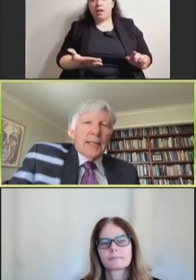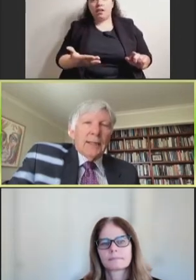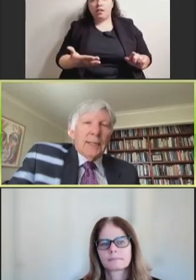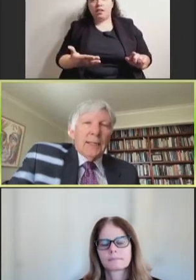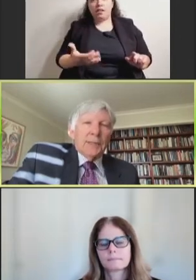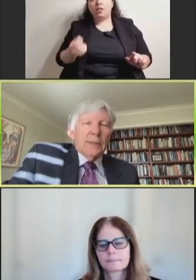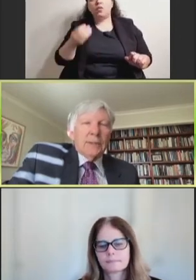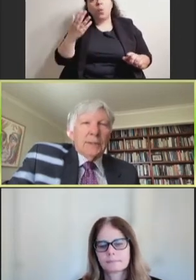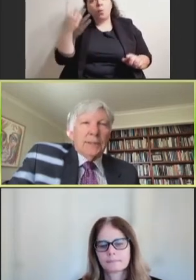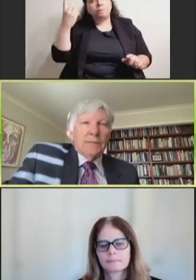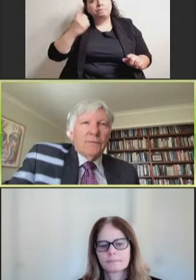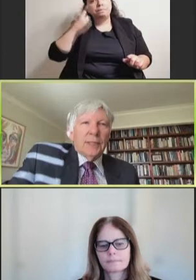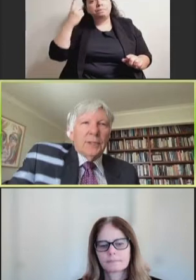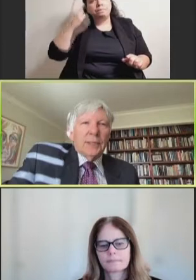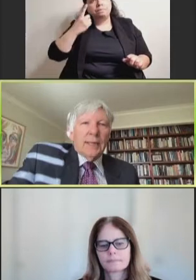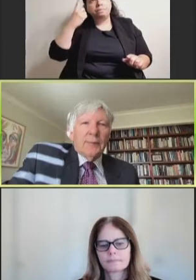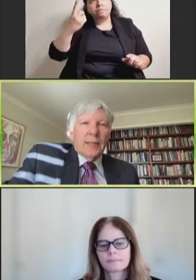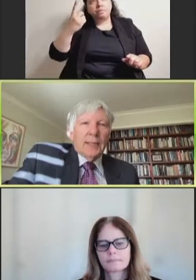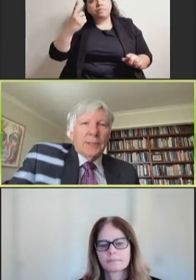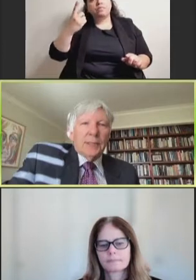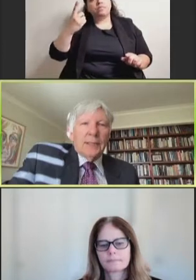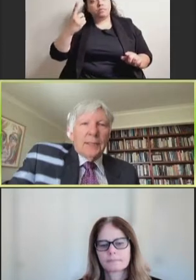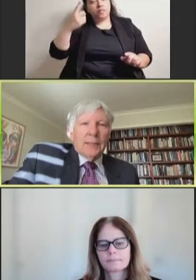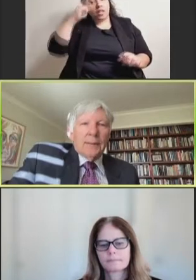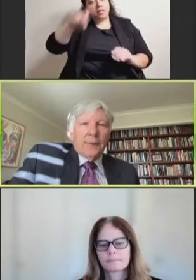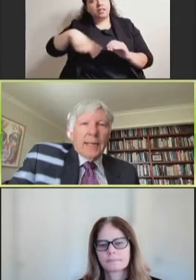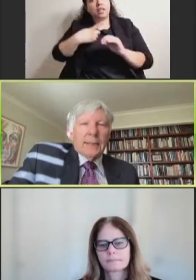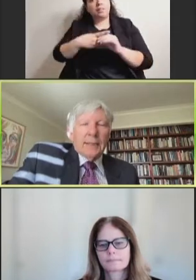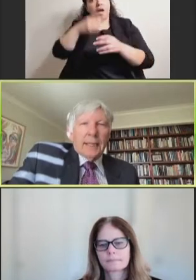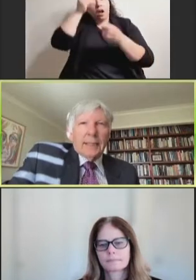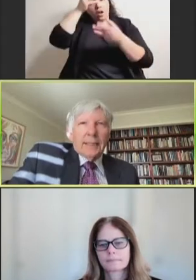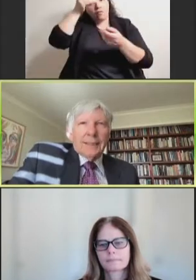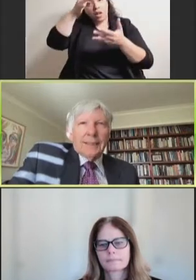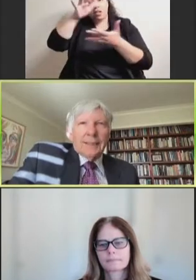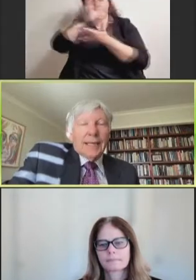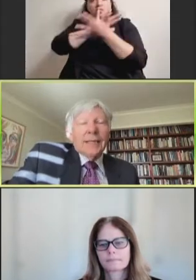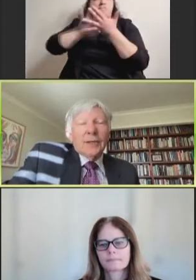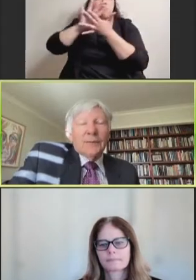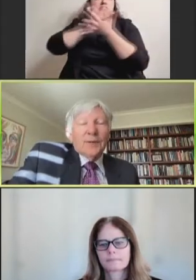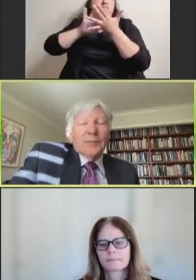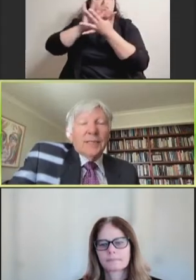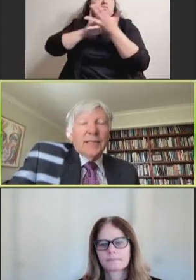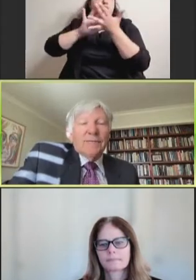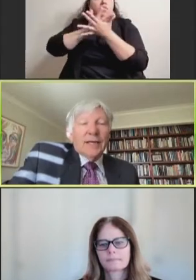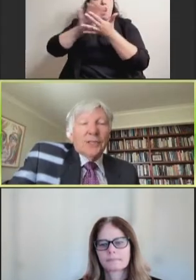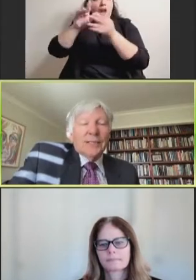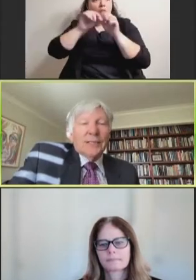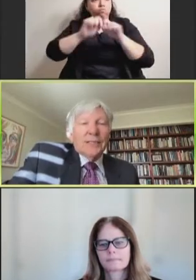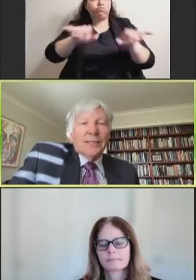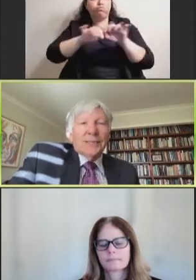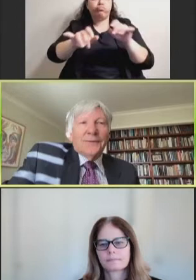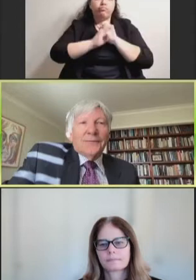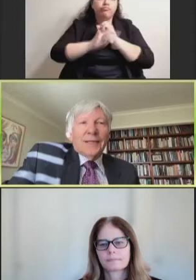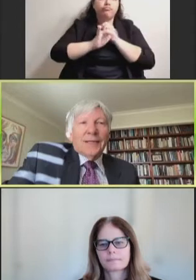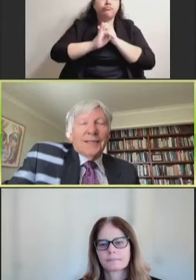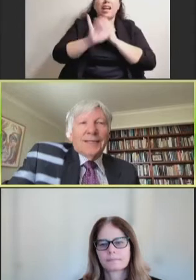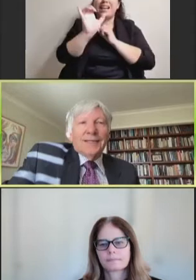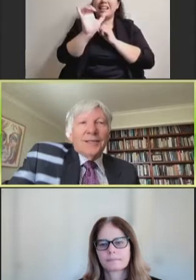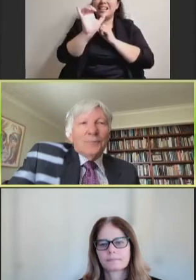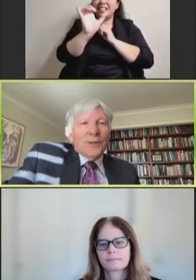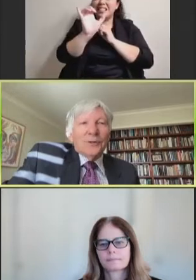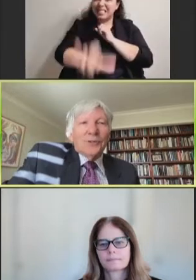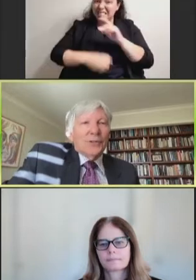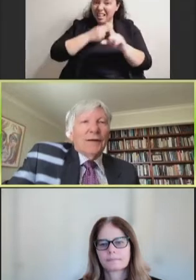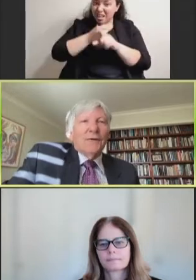information campaigns, including disinformation campaigns, impact the likelihood of people taking vaccines? And